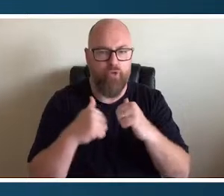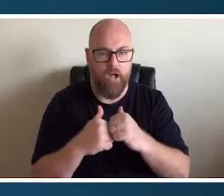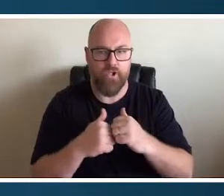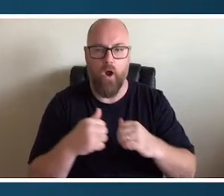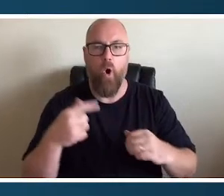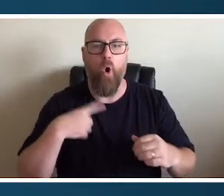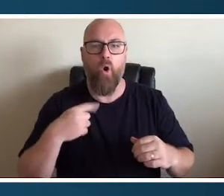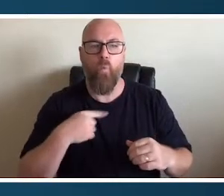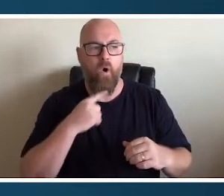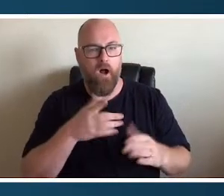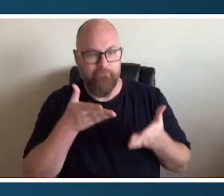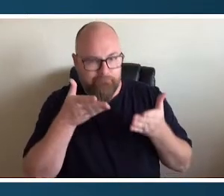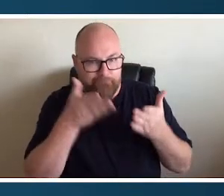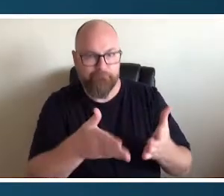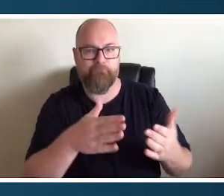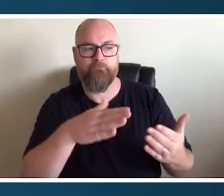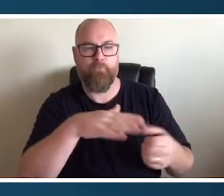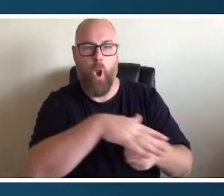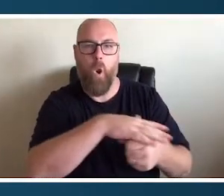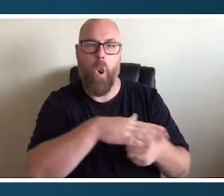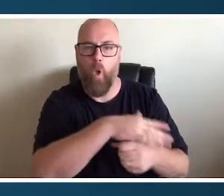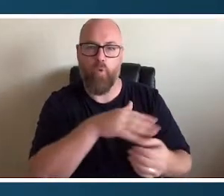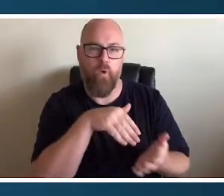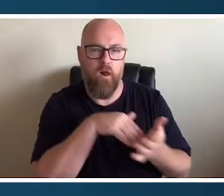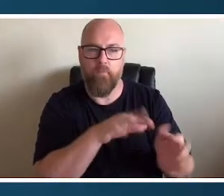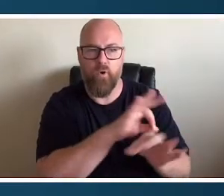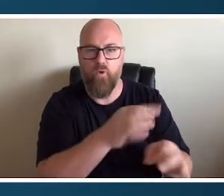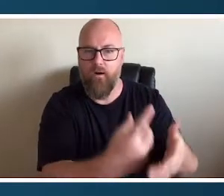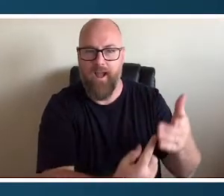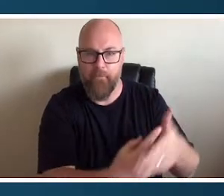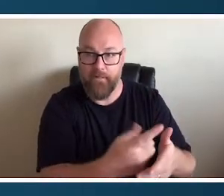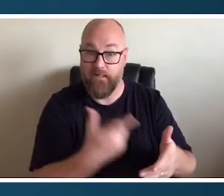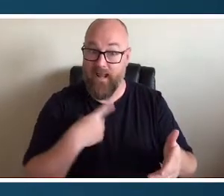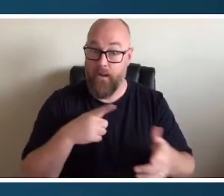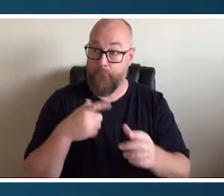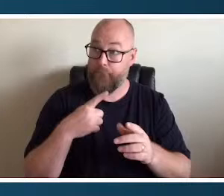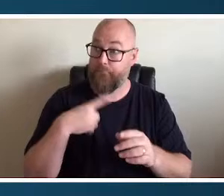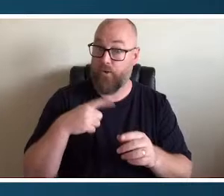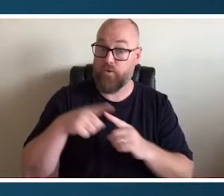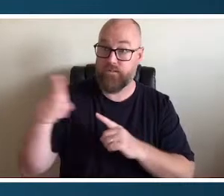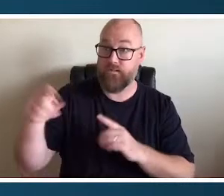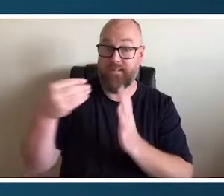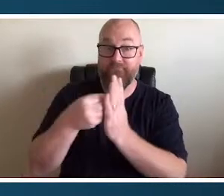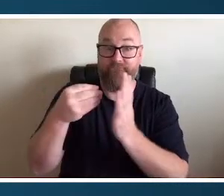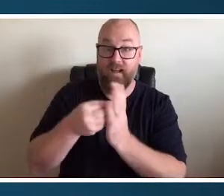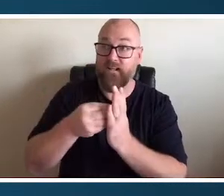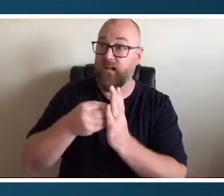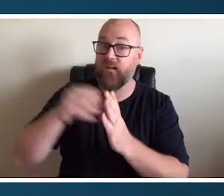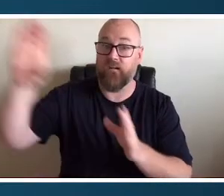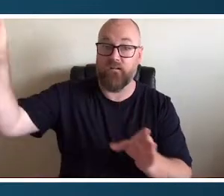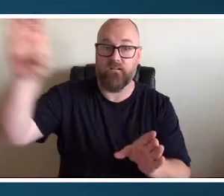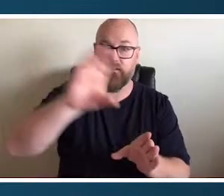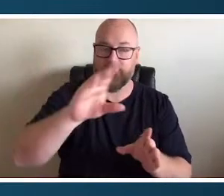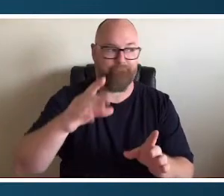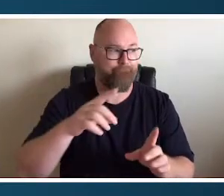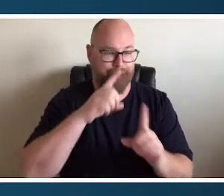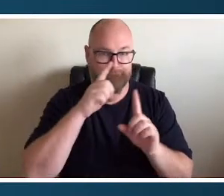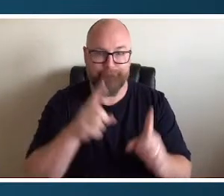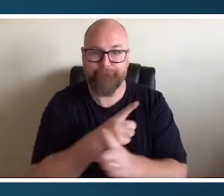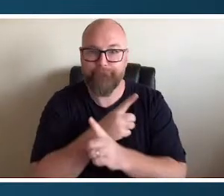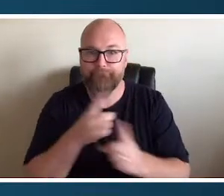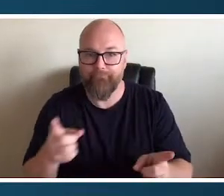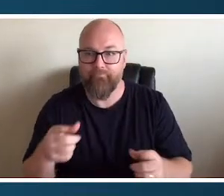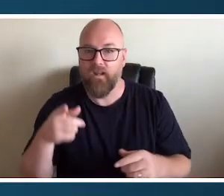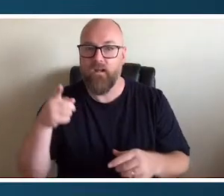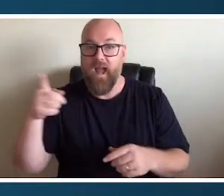isn't happening. For example, the way that funding flows happen and the apparent impossibility of changing